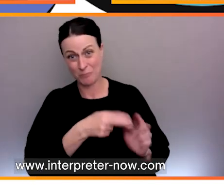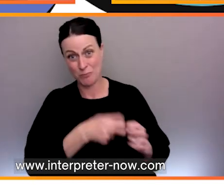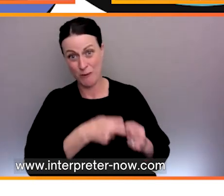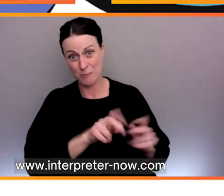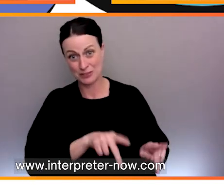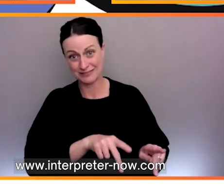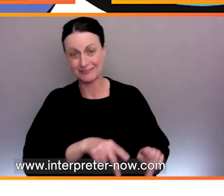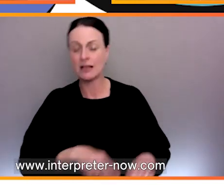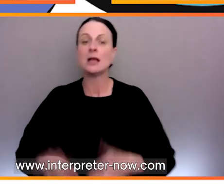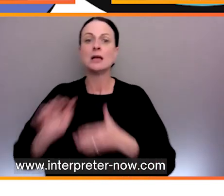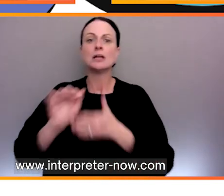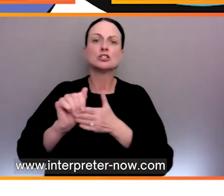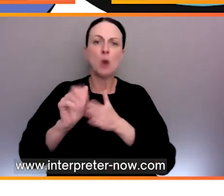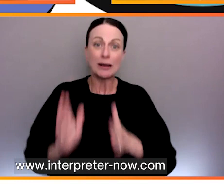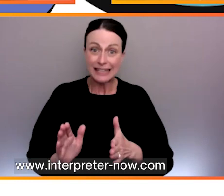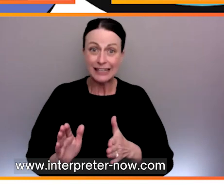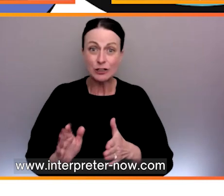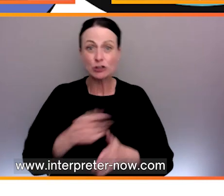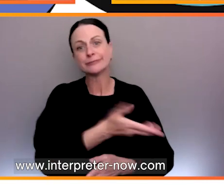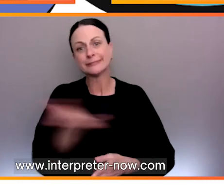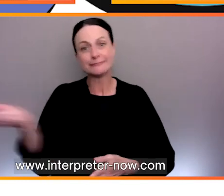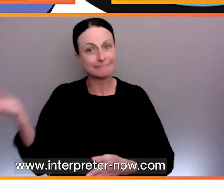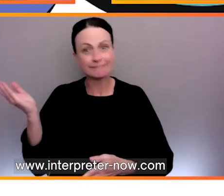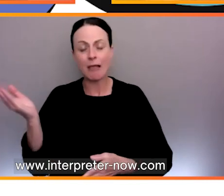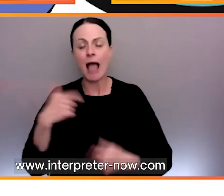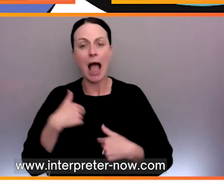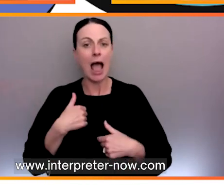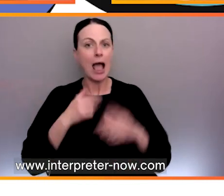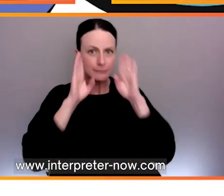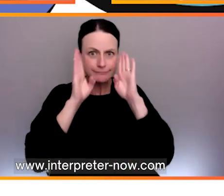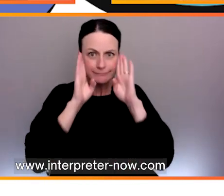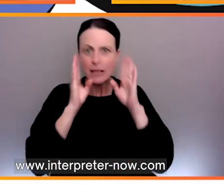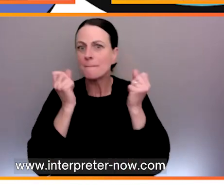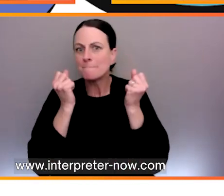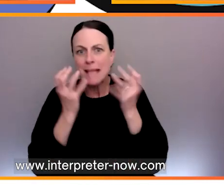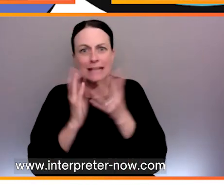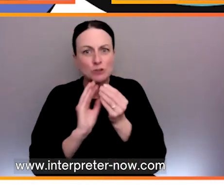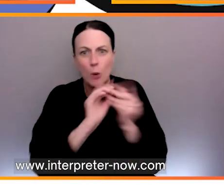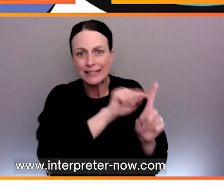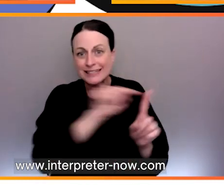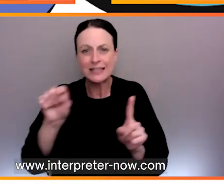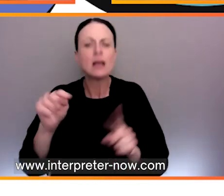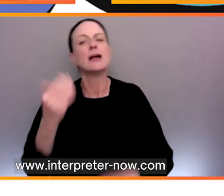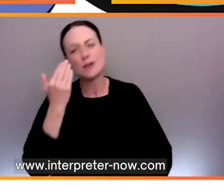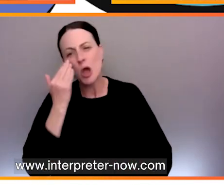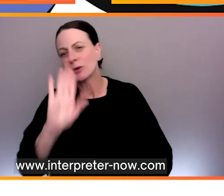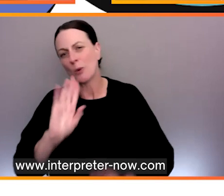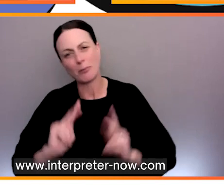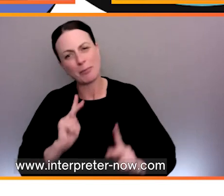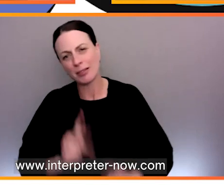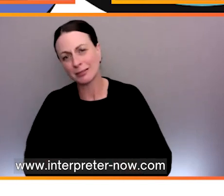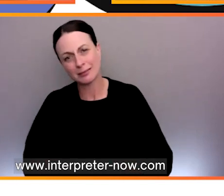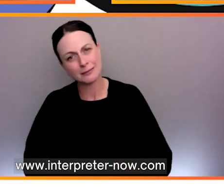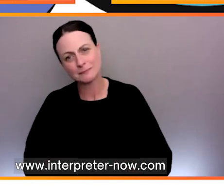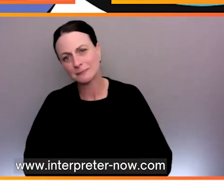to know your employees. Actually, what are they motivated by? Who are they?